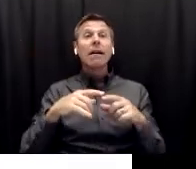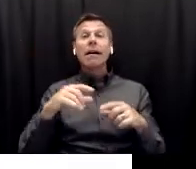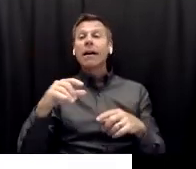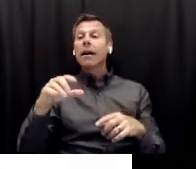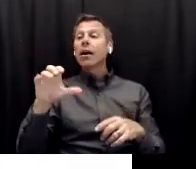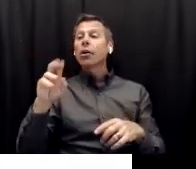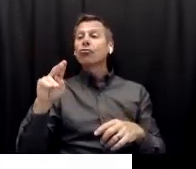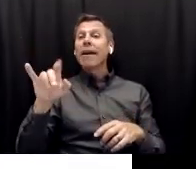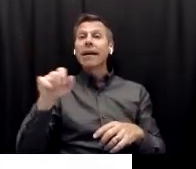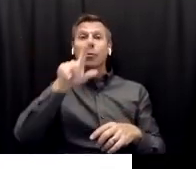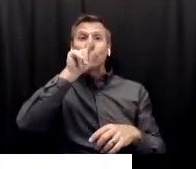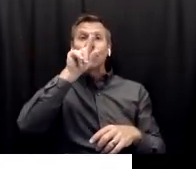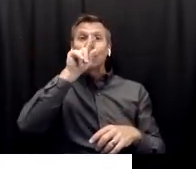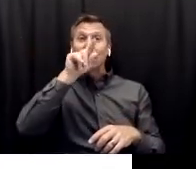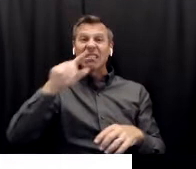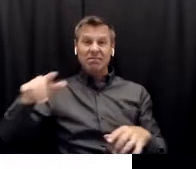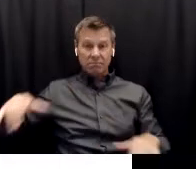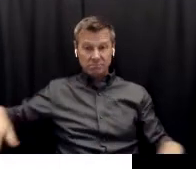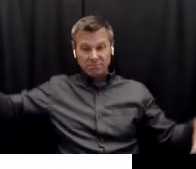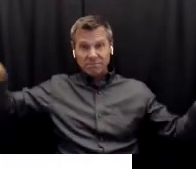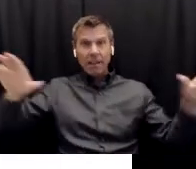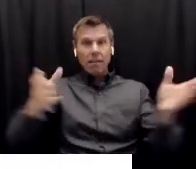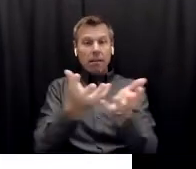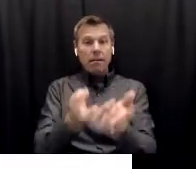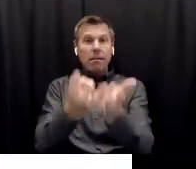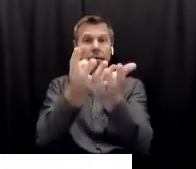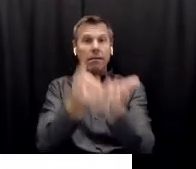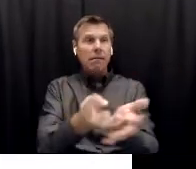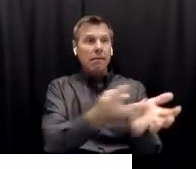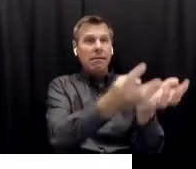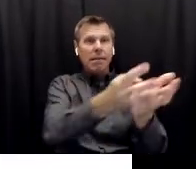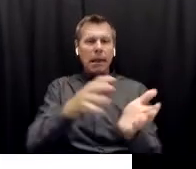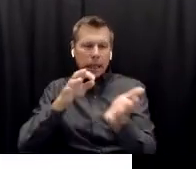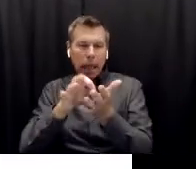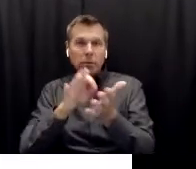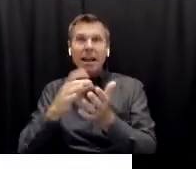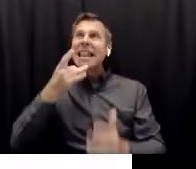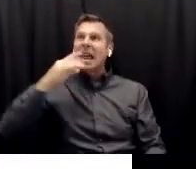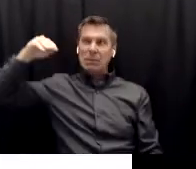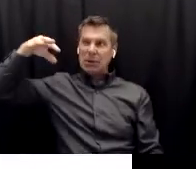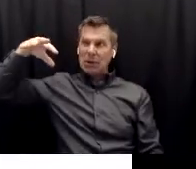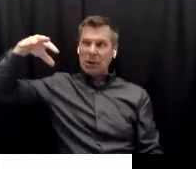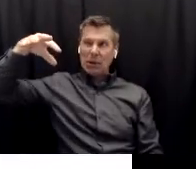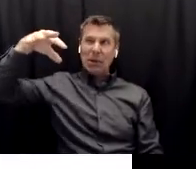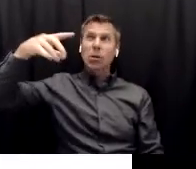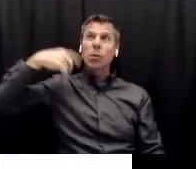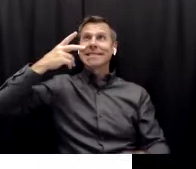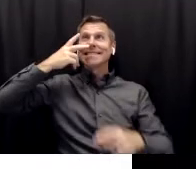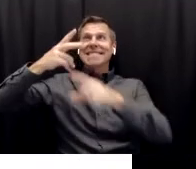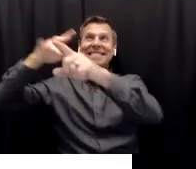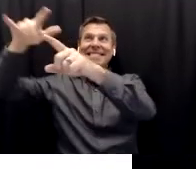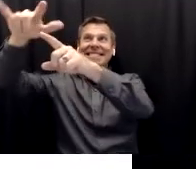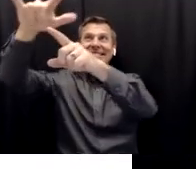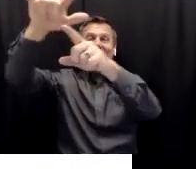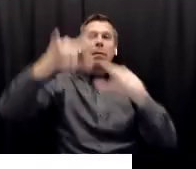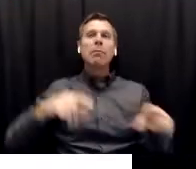fun project, but definitely our bright lights on our drone that we needed for us to see the drone certainly was waking the birds